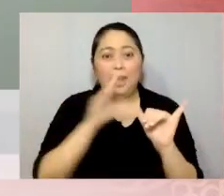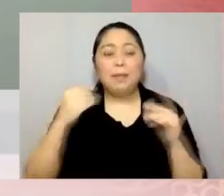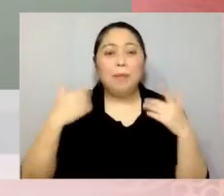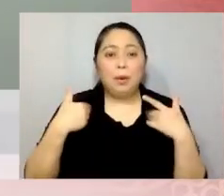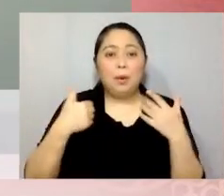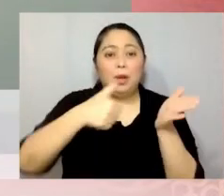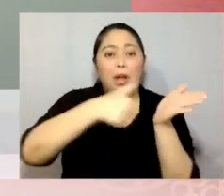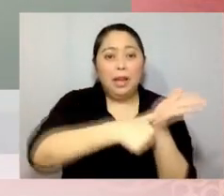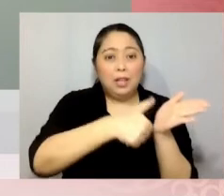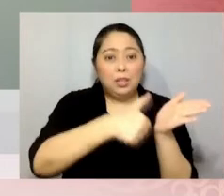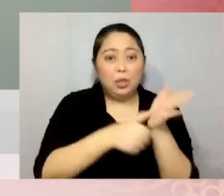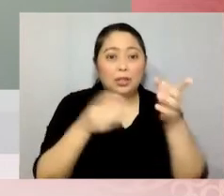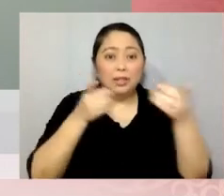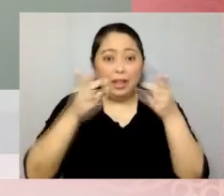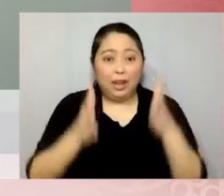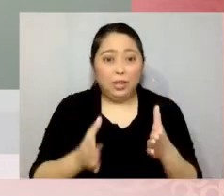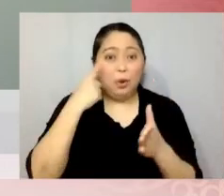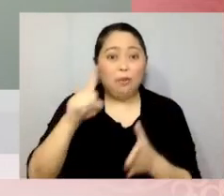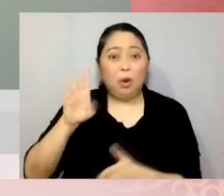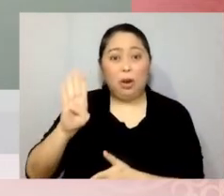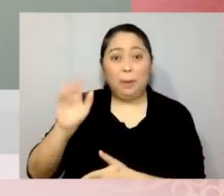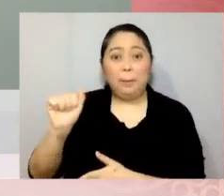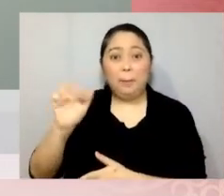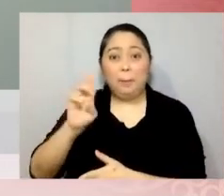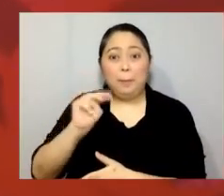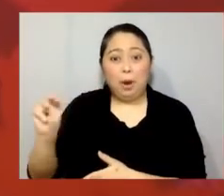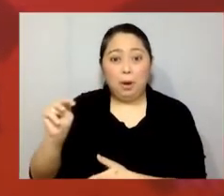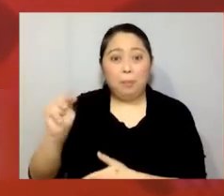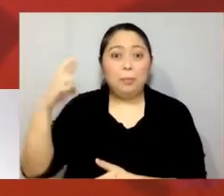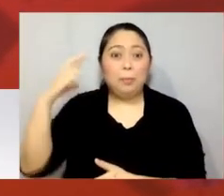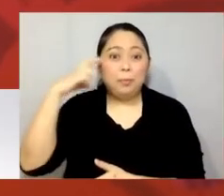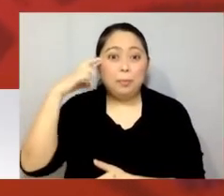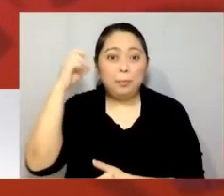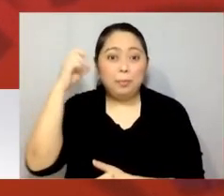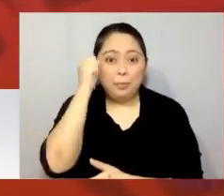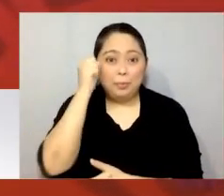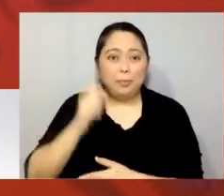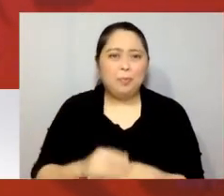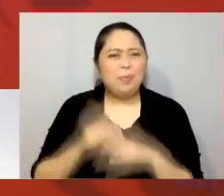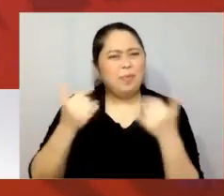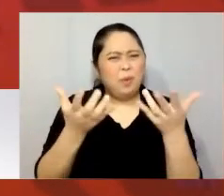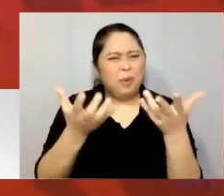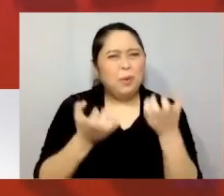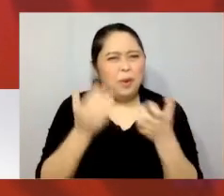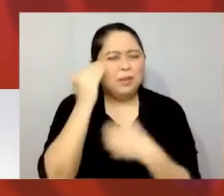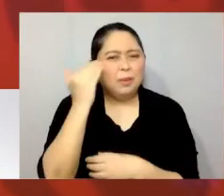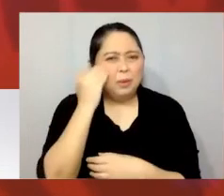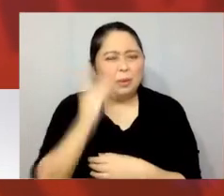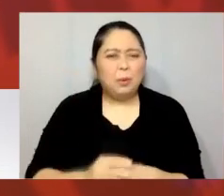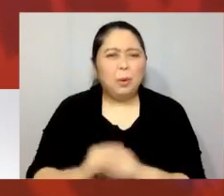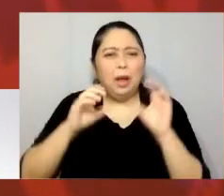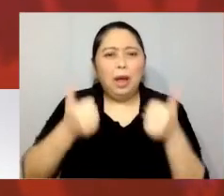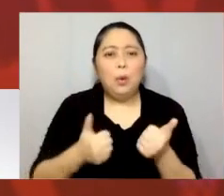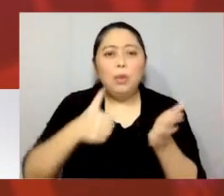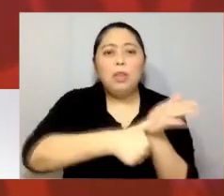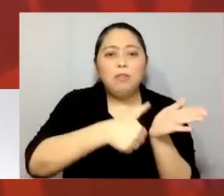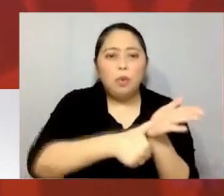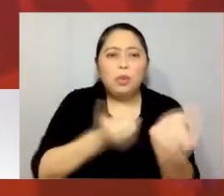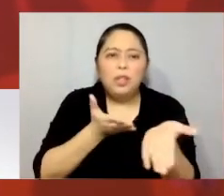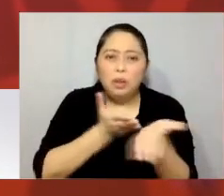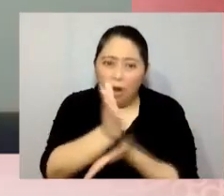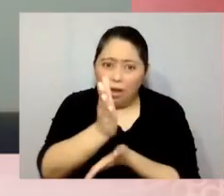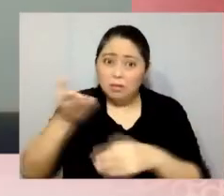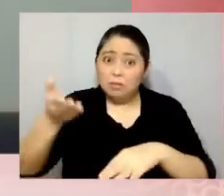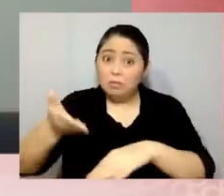Director Ray Somalipao. We'd like to know, are political participation and voting rights enhanced under